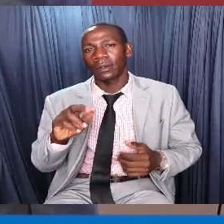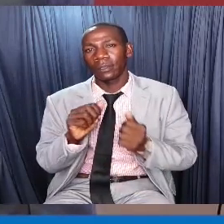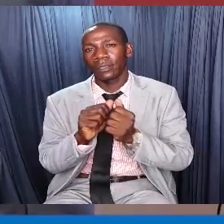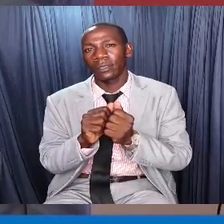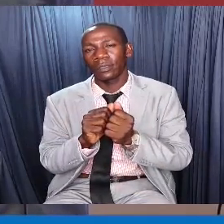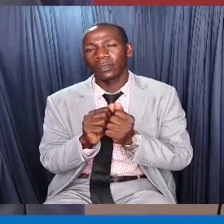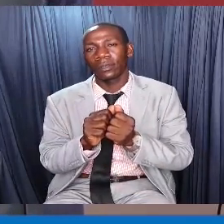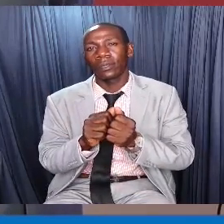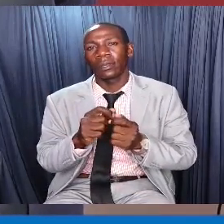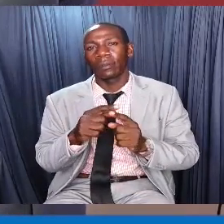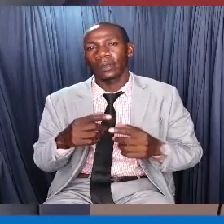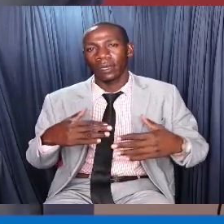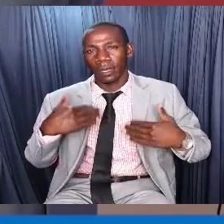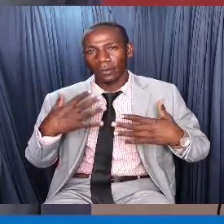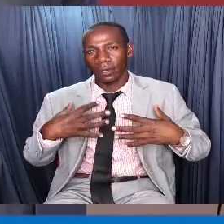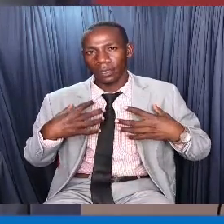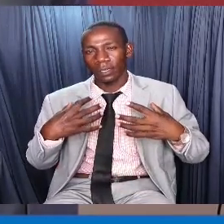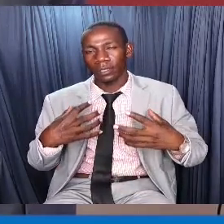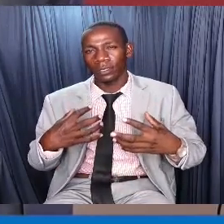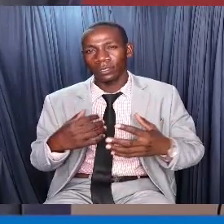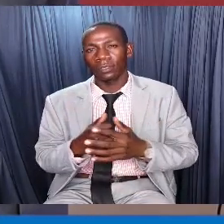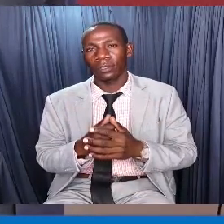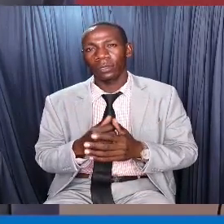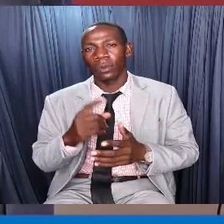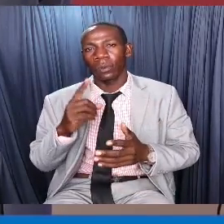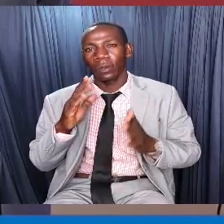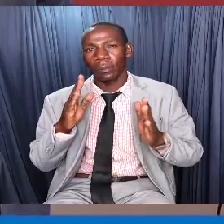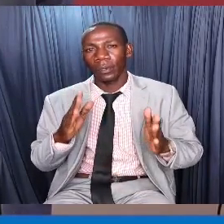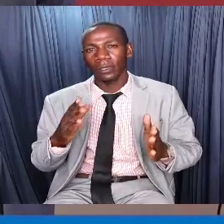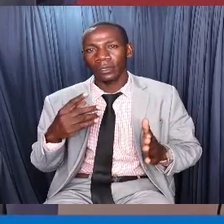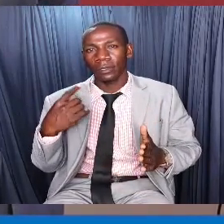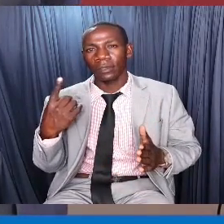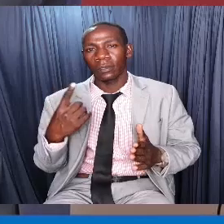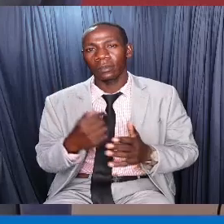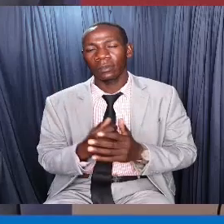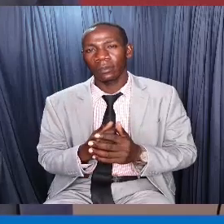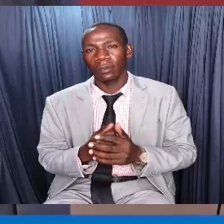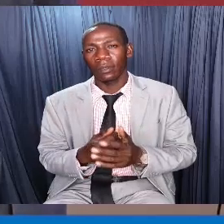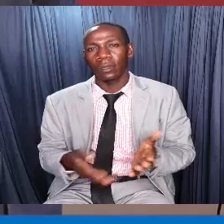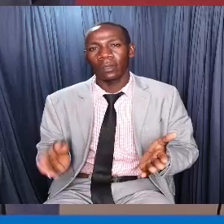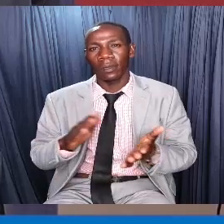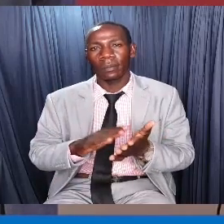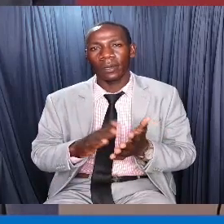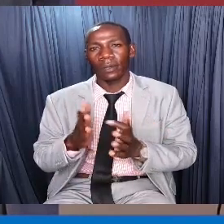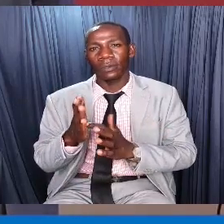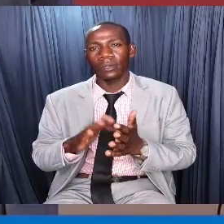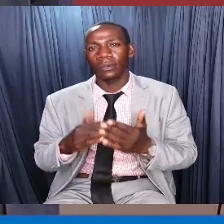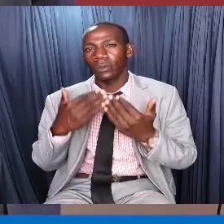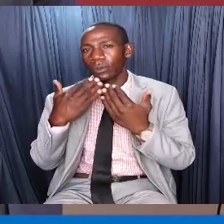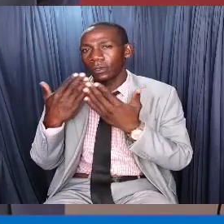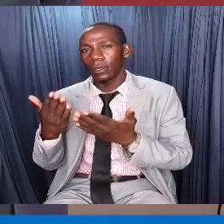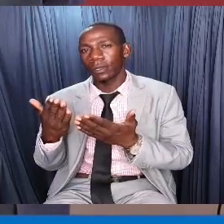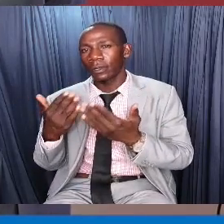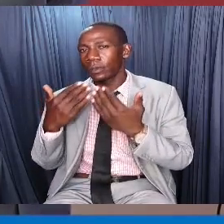10. Lakini walipoponywa. But when they were healed, mtu mmoja peke yake. Only one of them. Alirudi kwa Yesu kutoa shukrani. Went back to